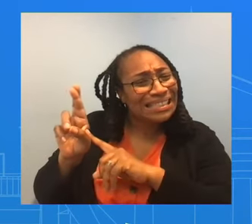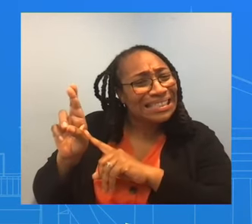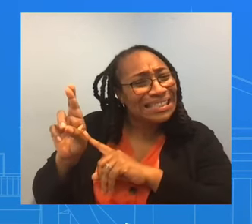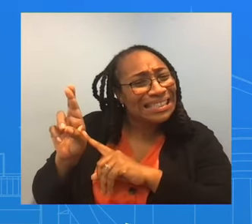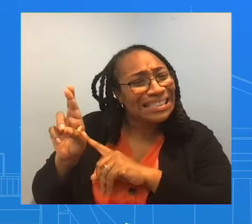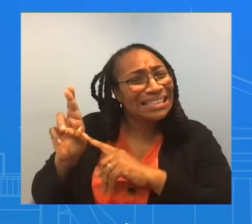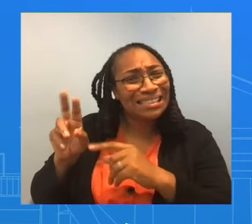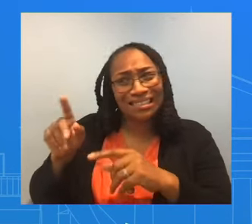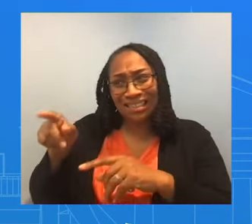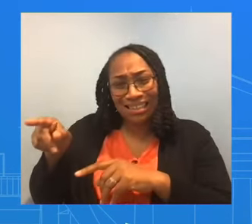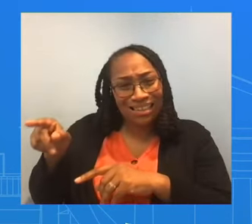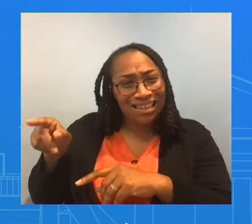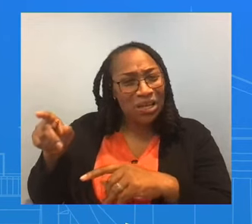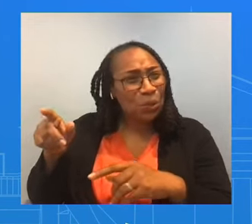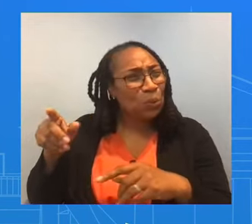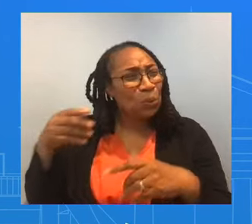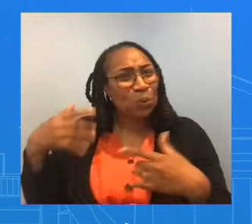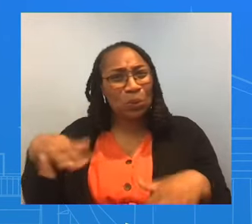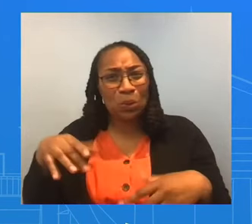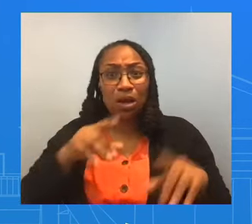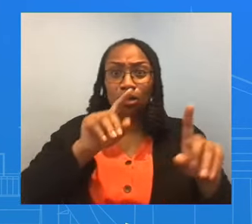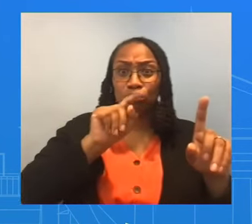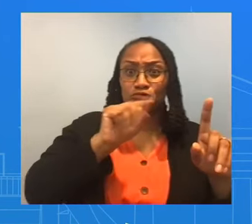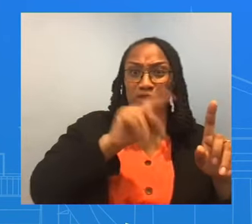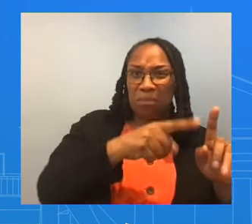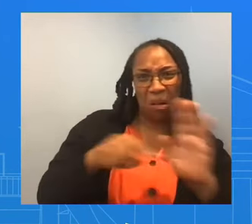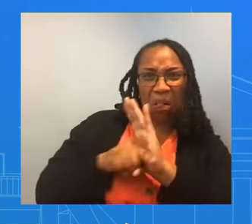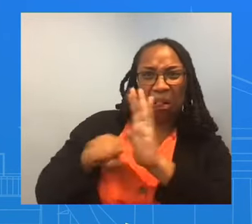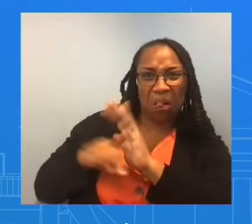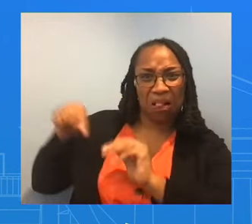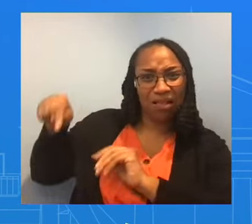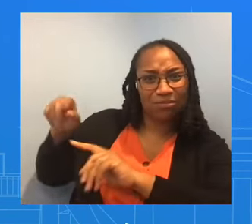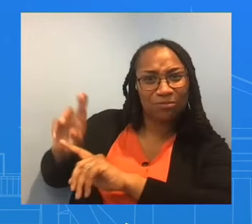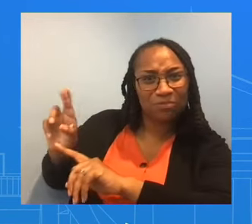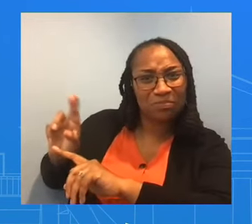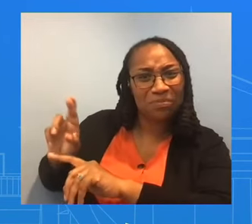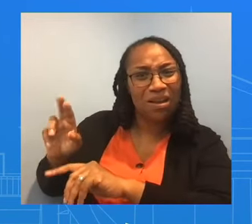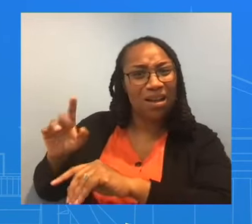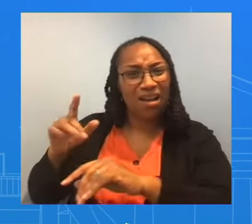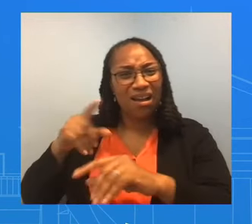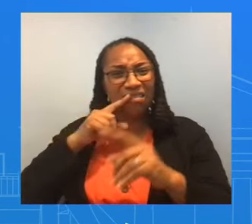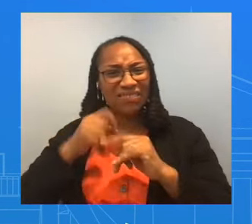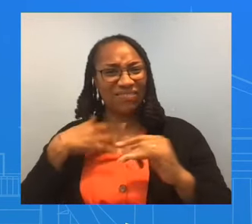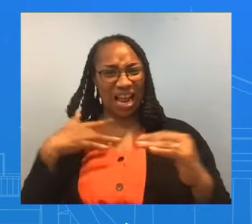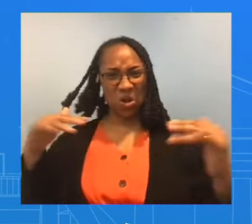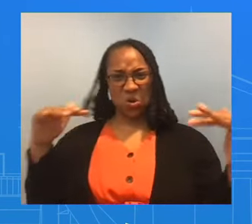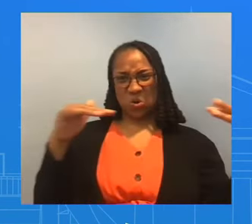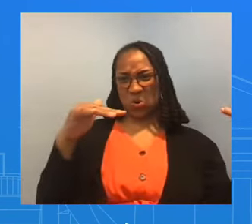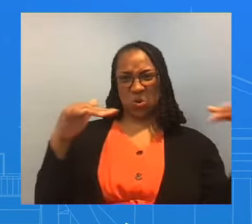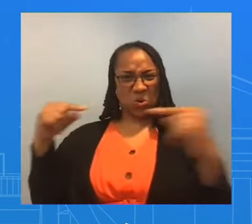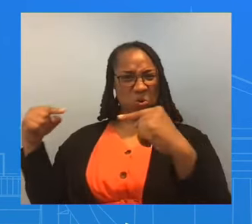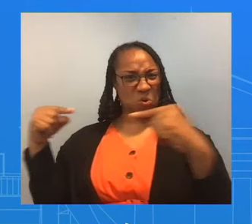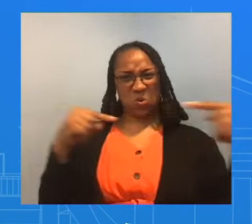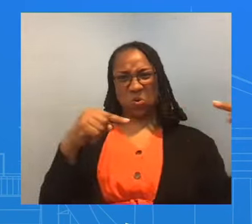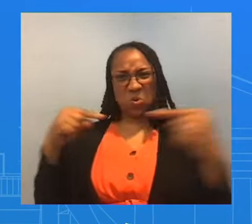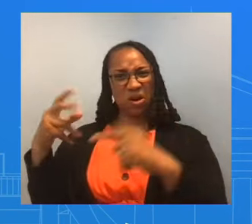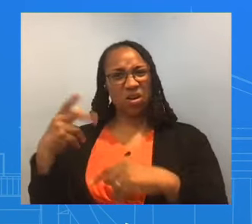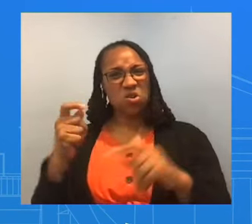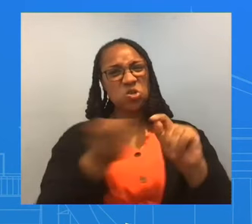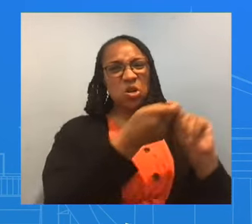Andy Biggs said we've now reached the war phase, saying an eye for an eye. Steve Bannon said we're at war. Carrie